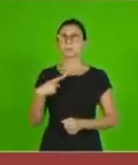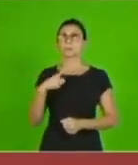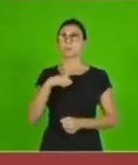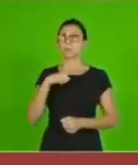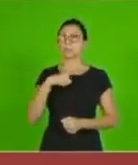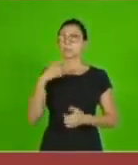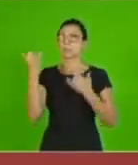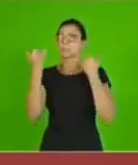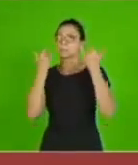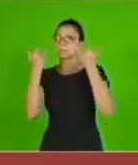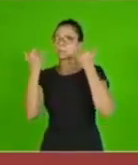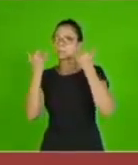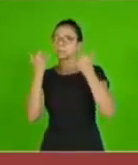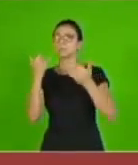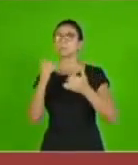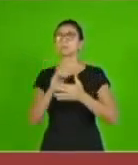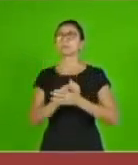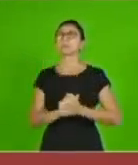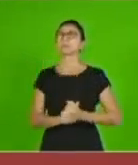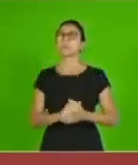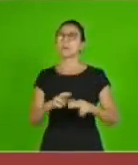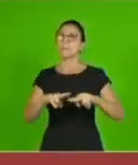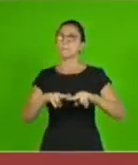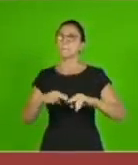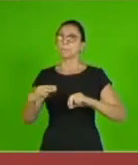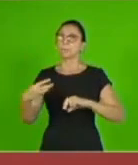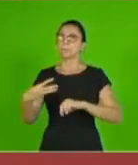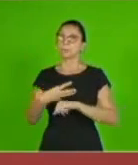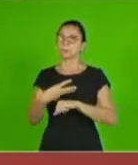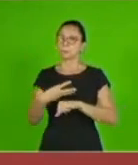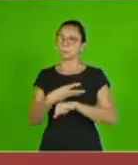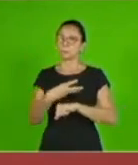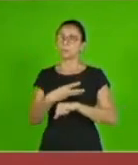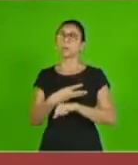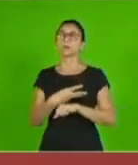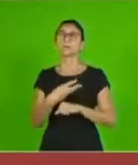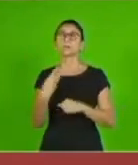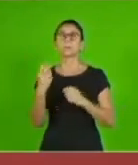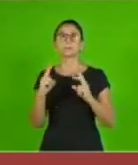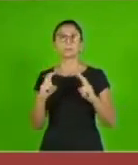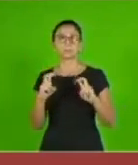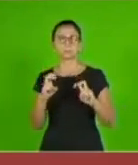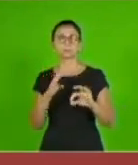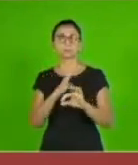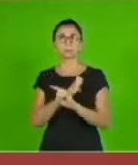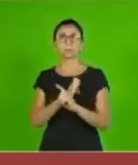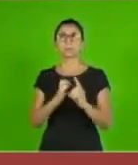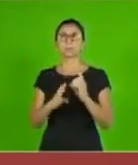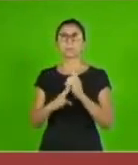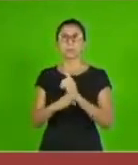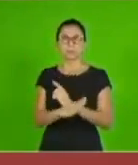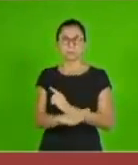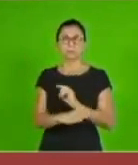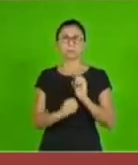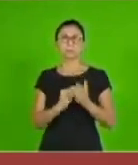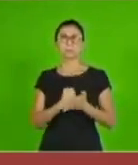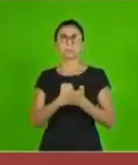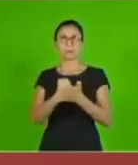school, so that they can be prepared with all of the information so they